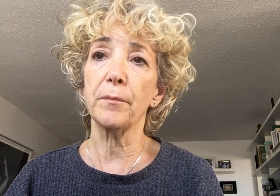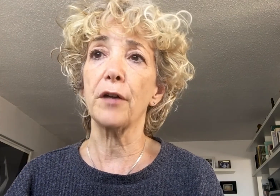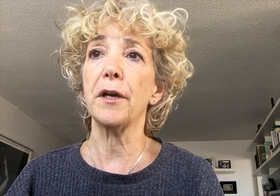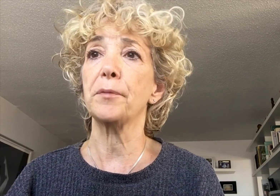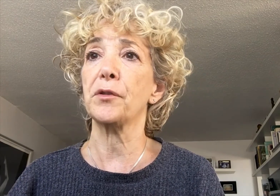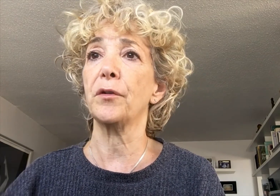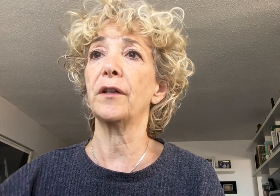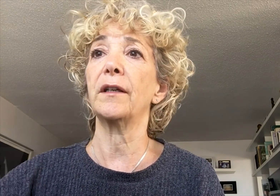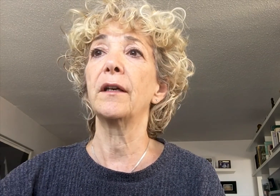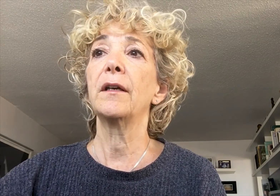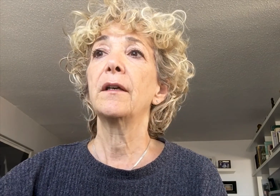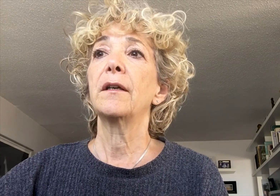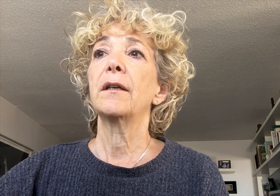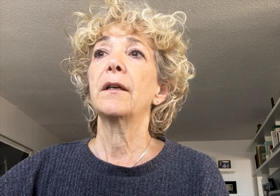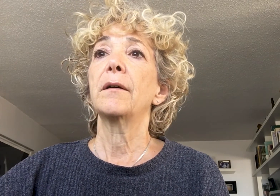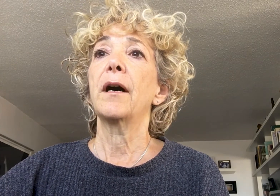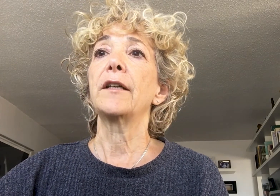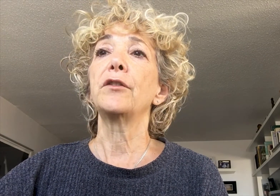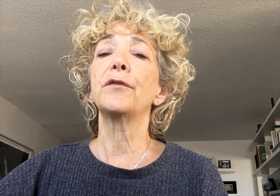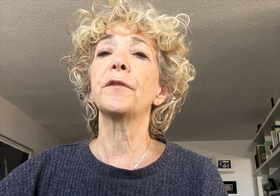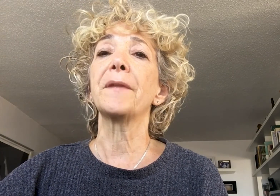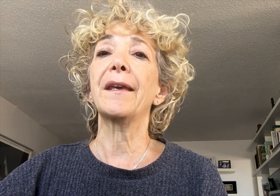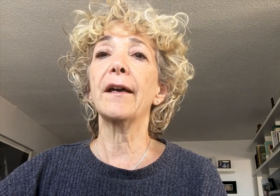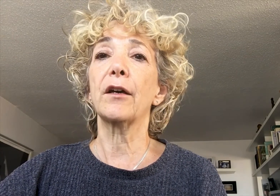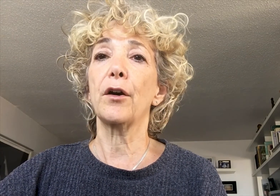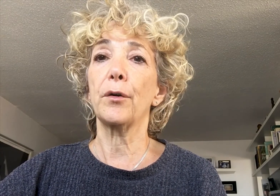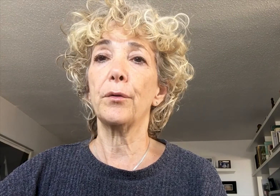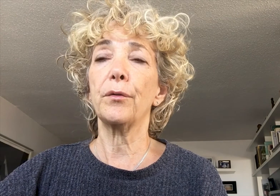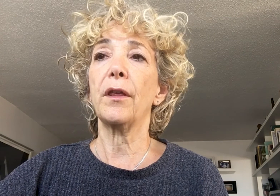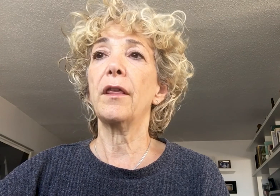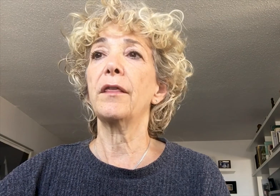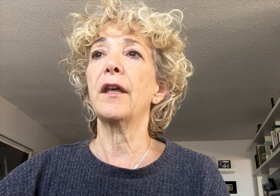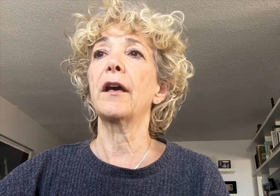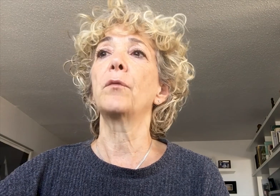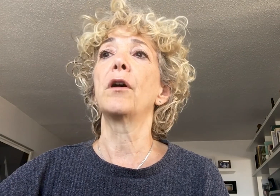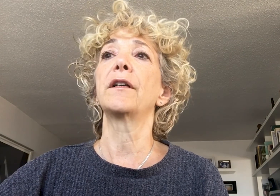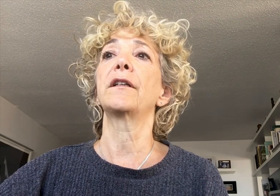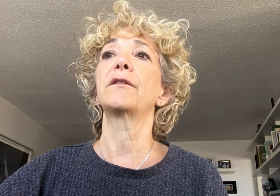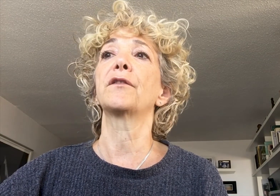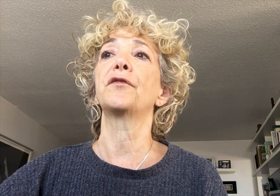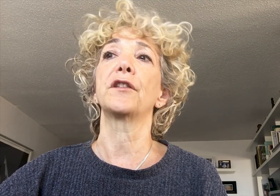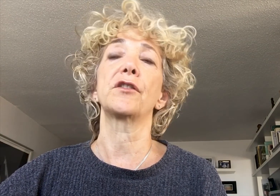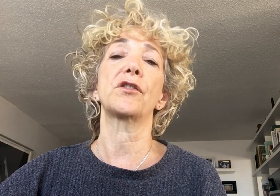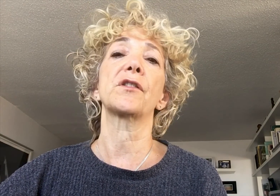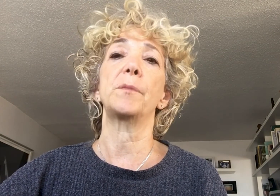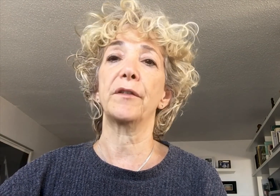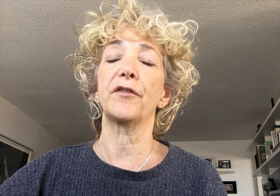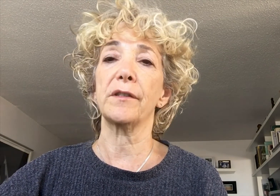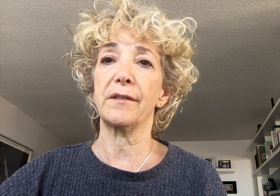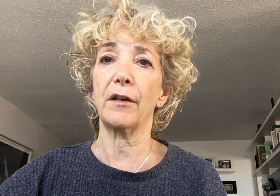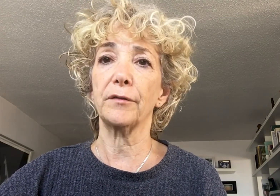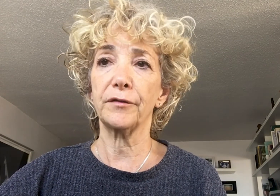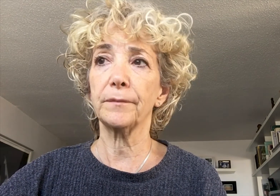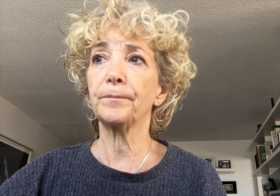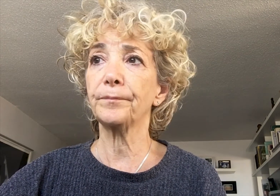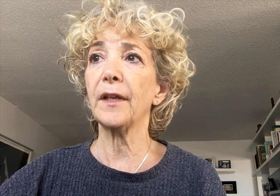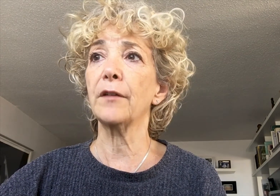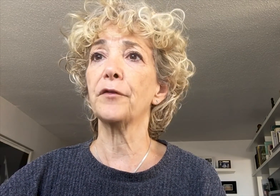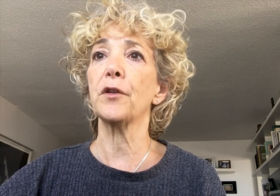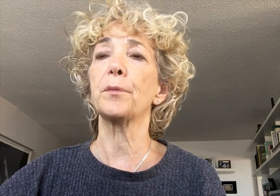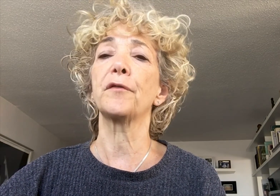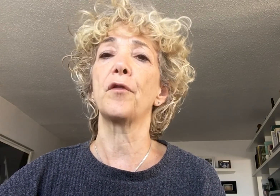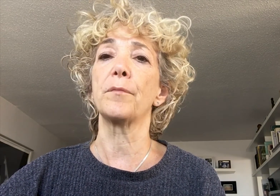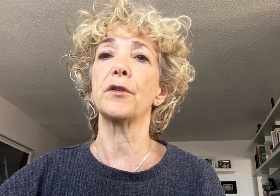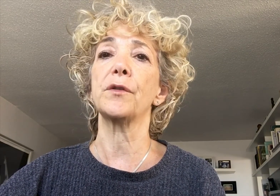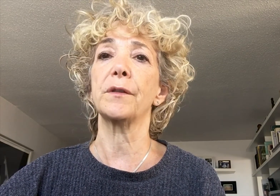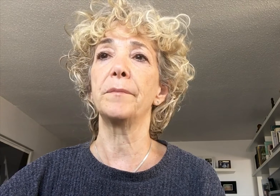material from our repertory. I knew from the get-go that I wanted the footage to speak for itself, and